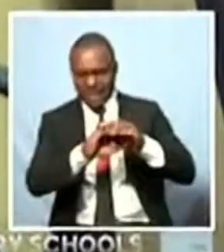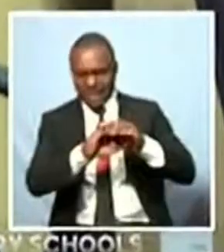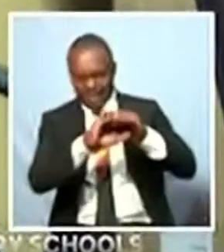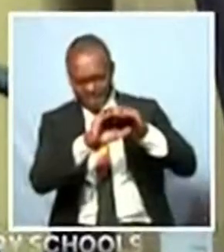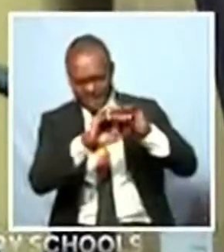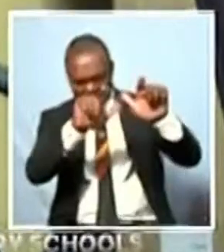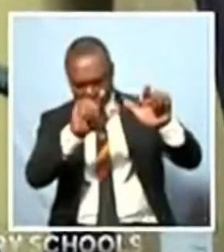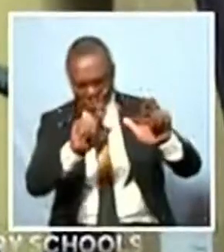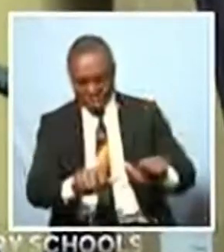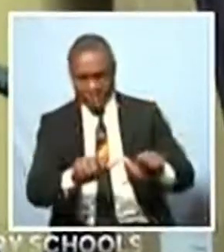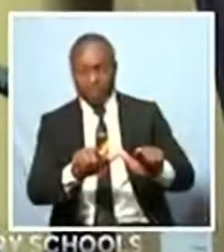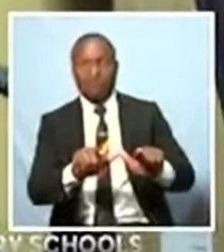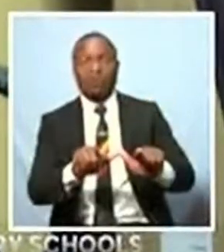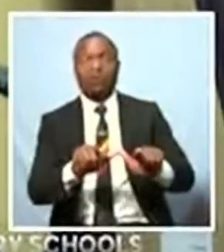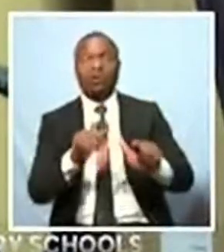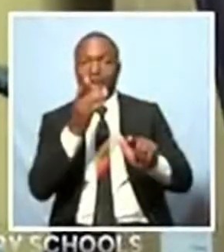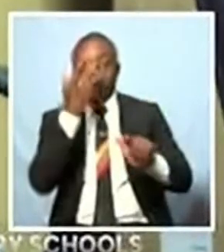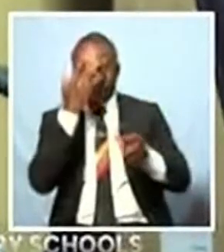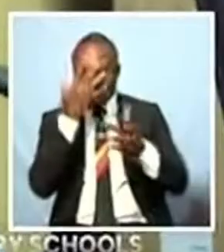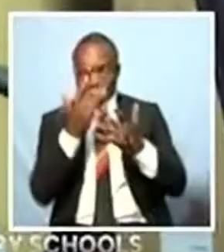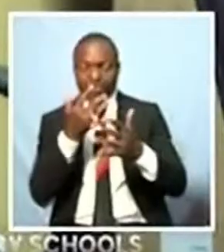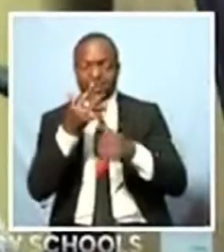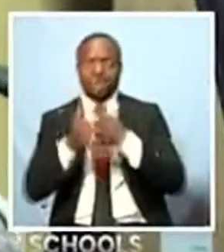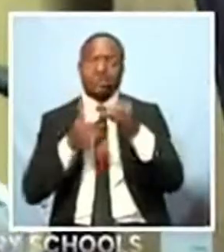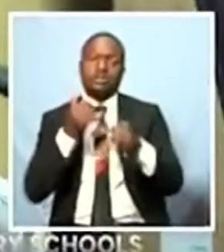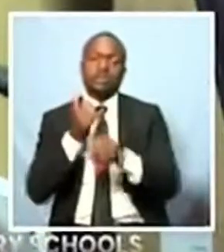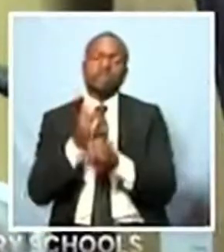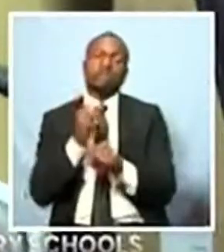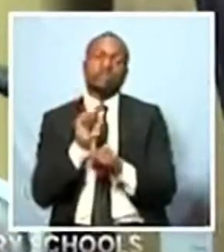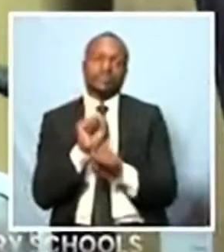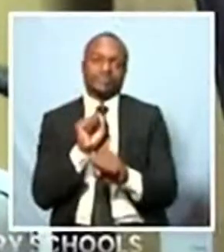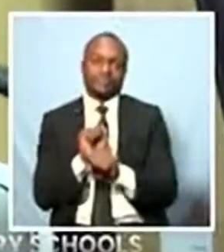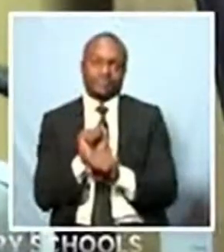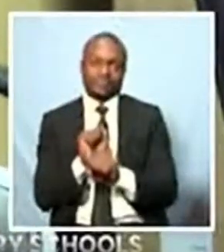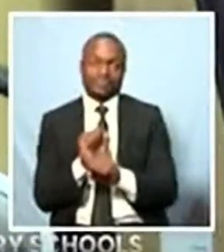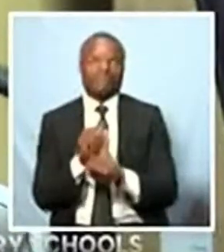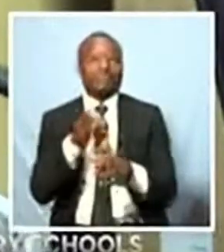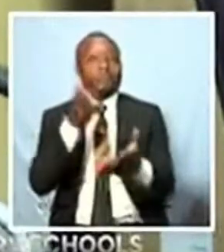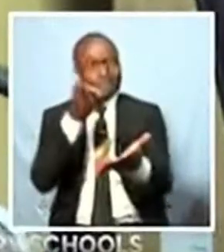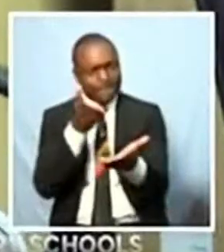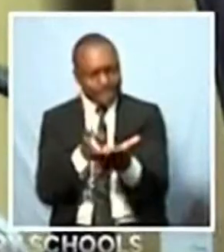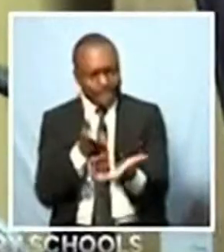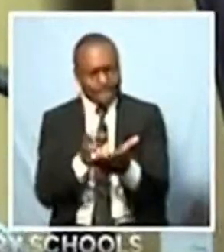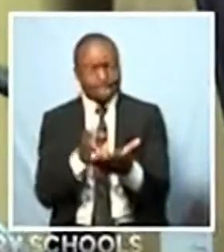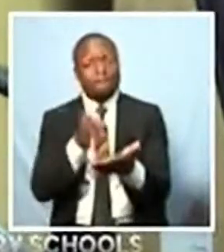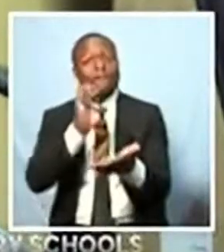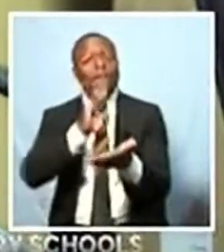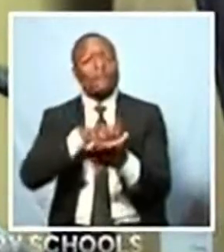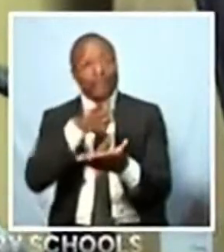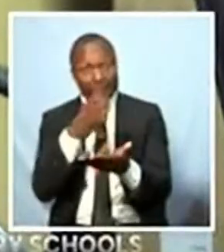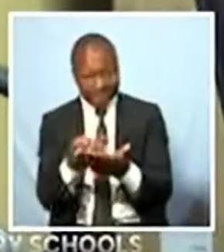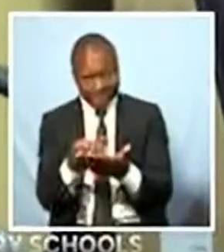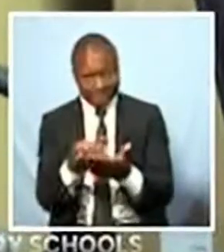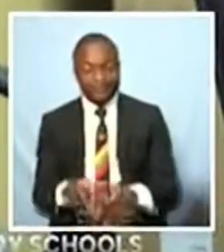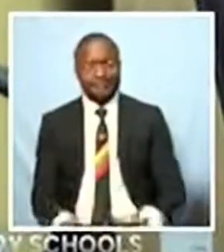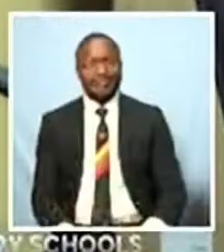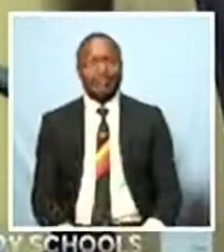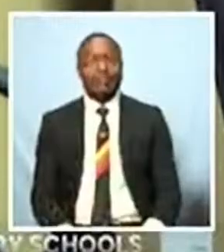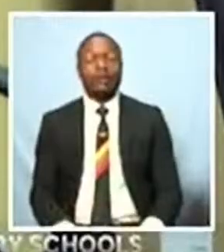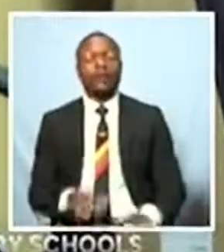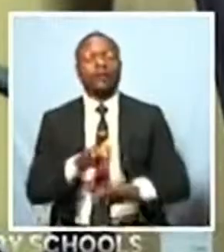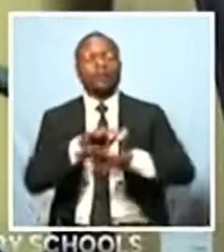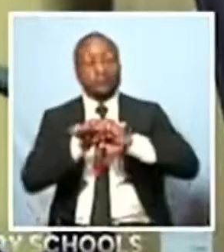expected years of performance. So this is evidenced on the